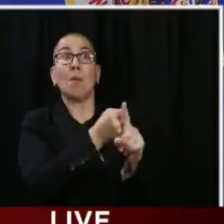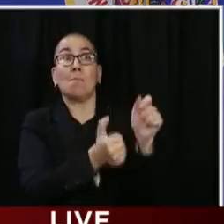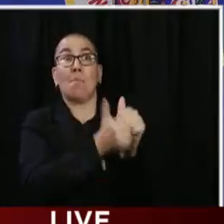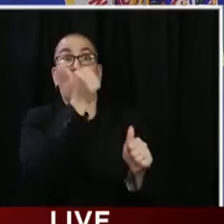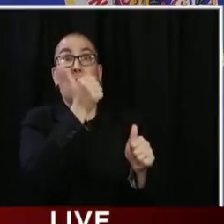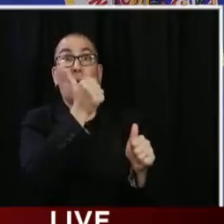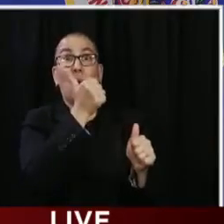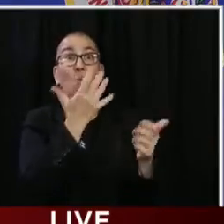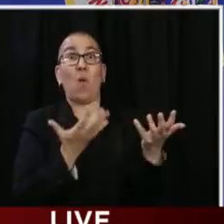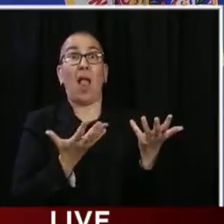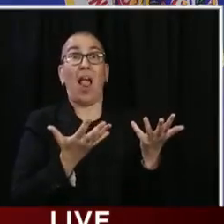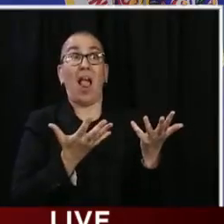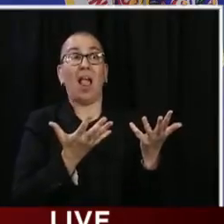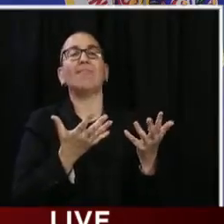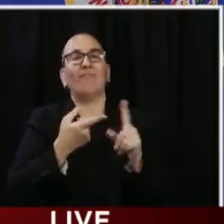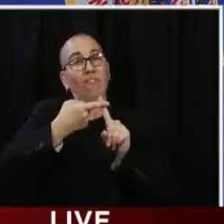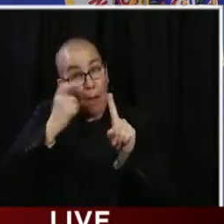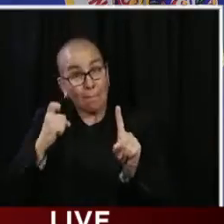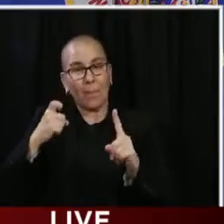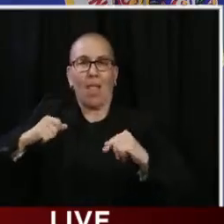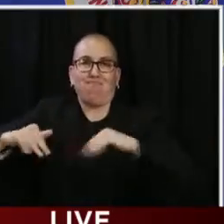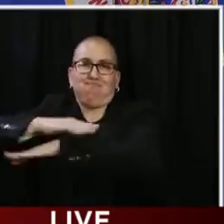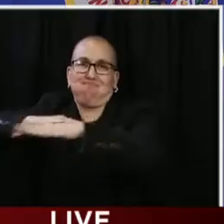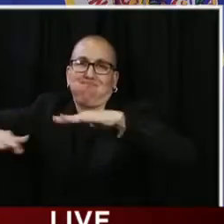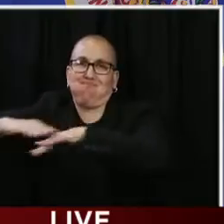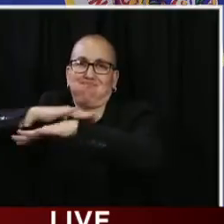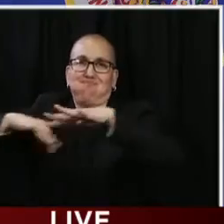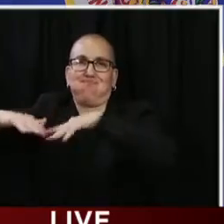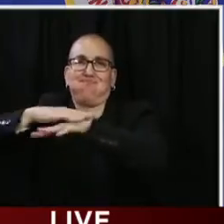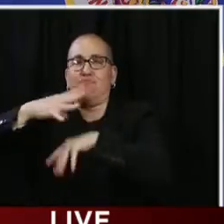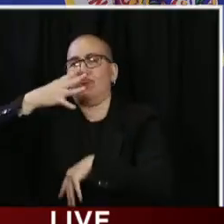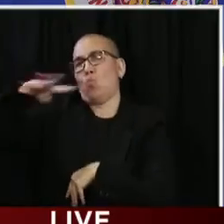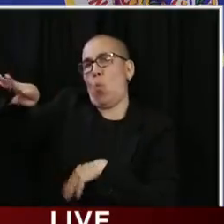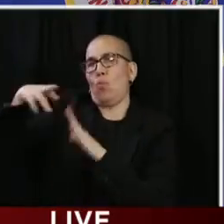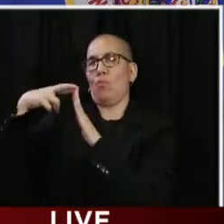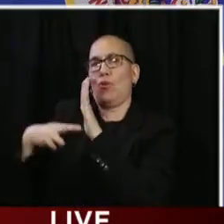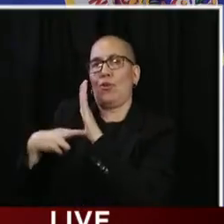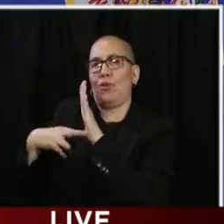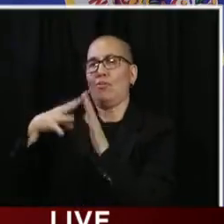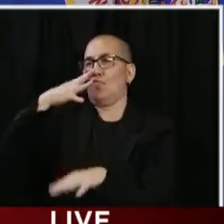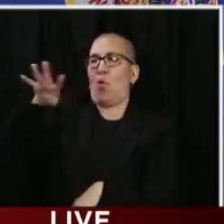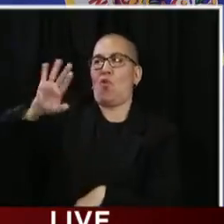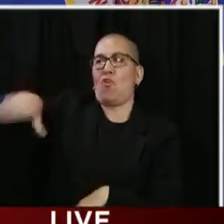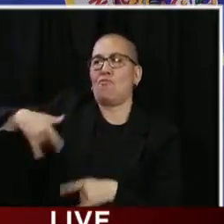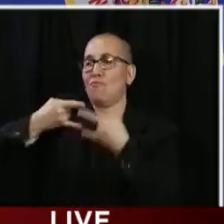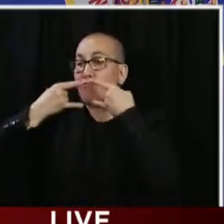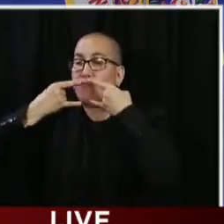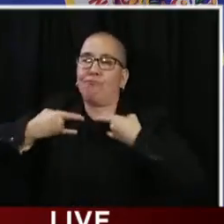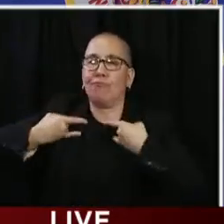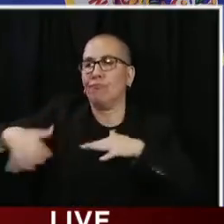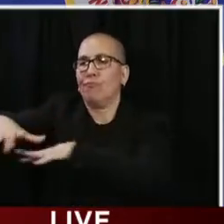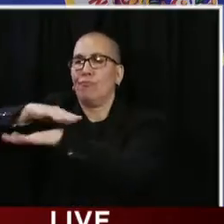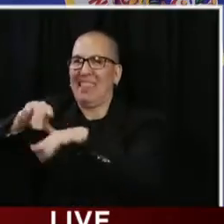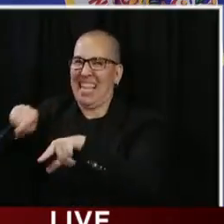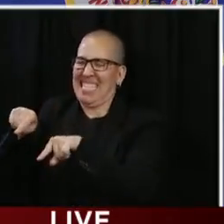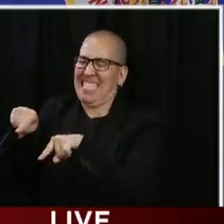All of the models that we look at do still say we're on the upswing and anticipate the peak in Minnesota